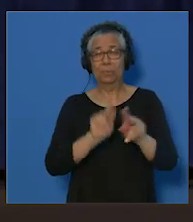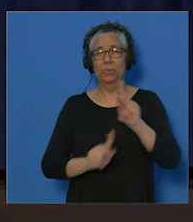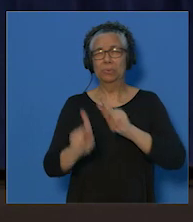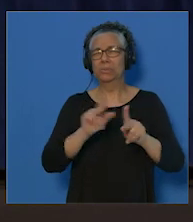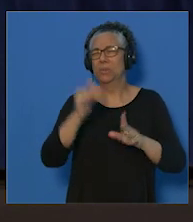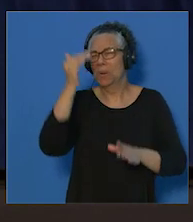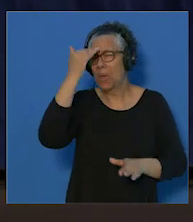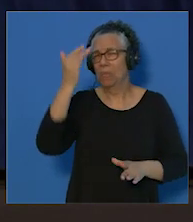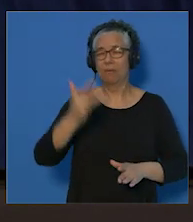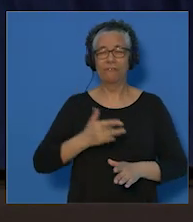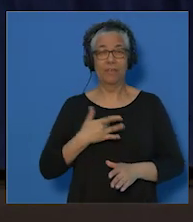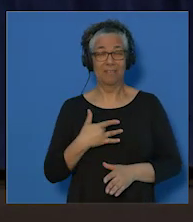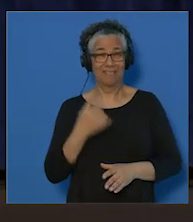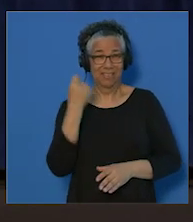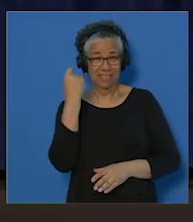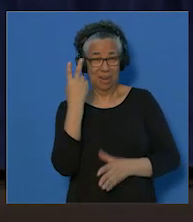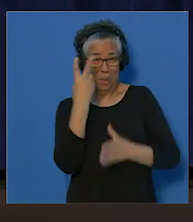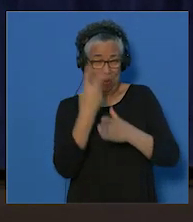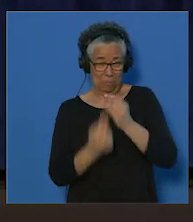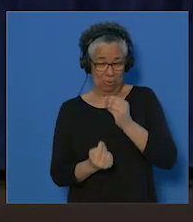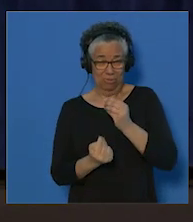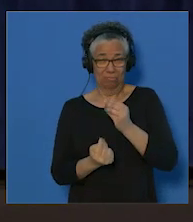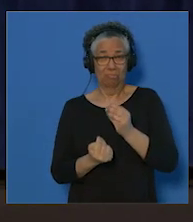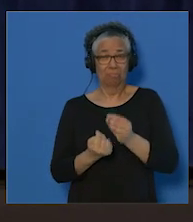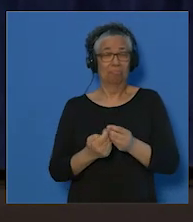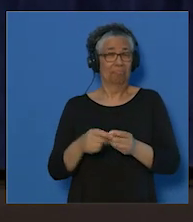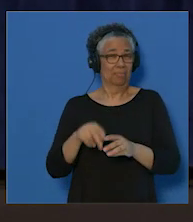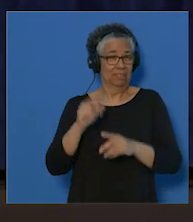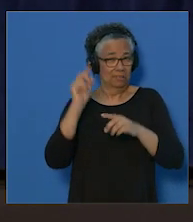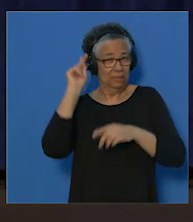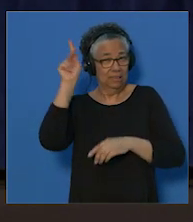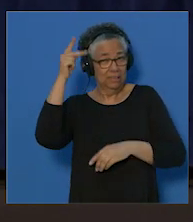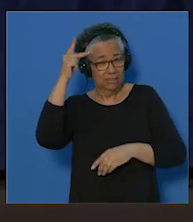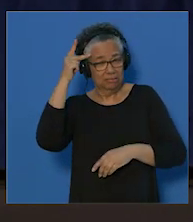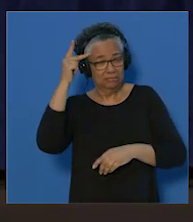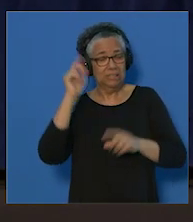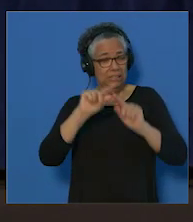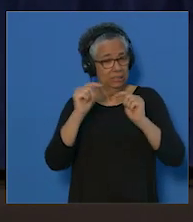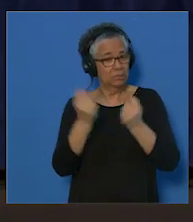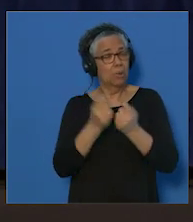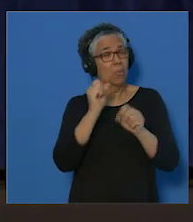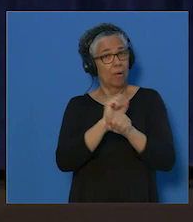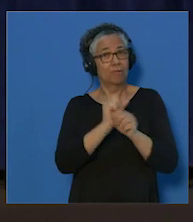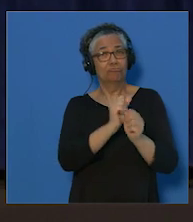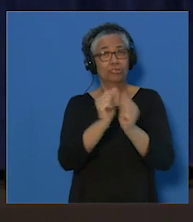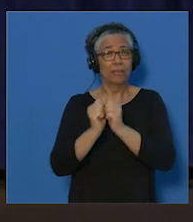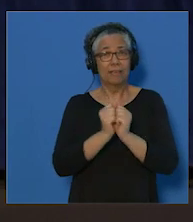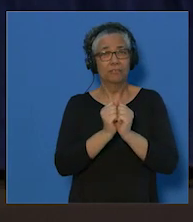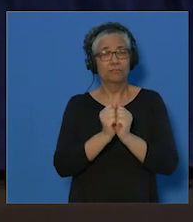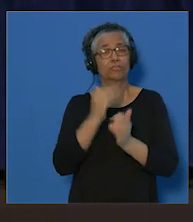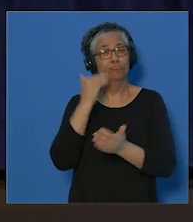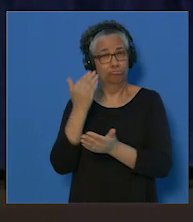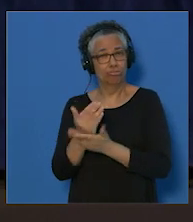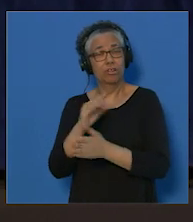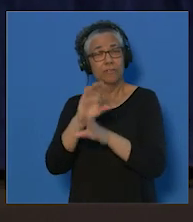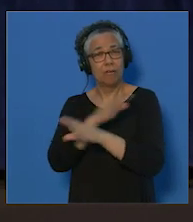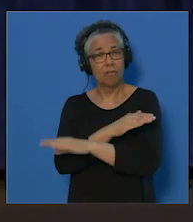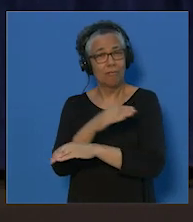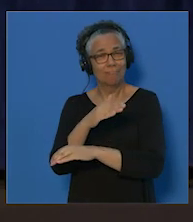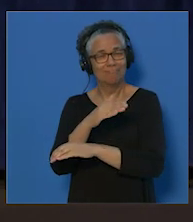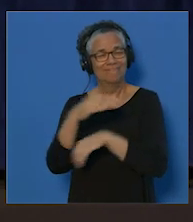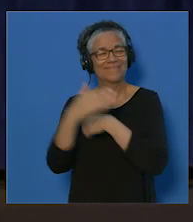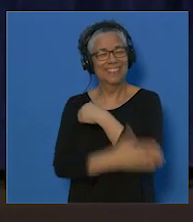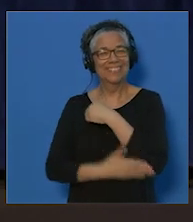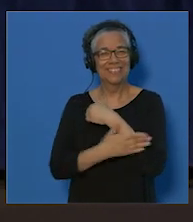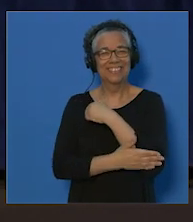understand that both sides of the political divide are working together for the good of the country. Following our meeting on Monday, I've invited the